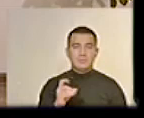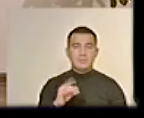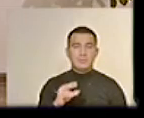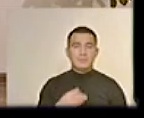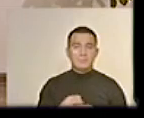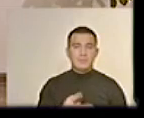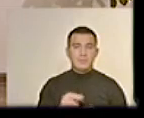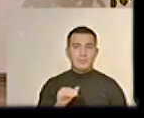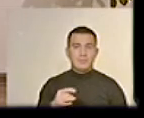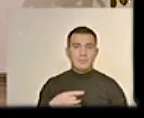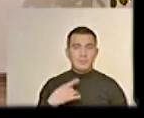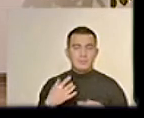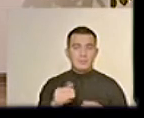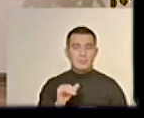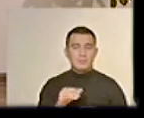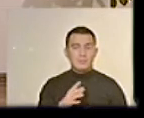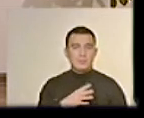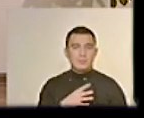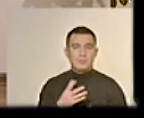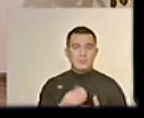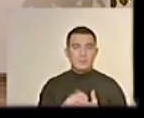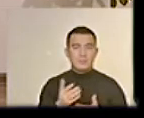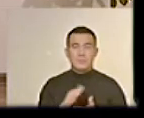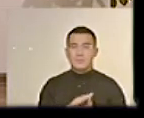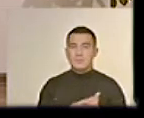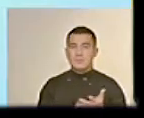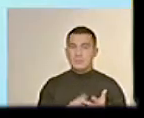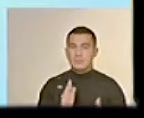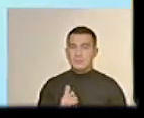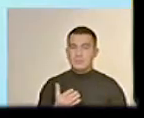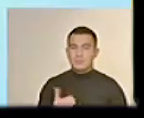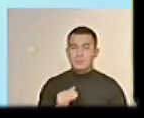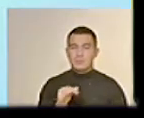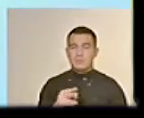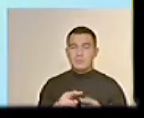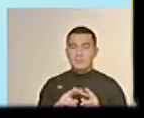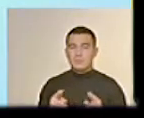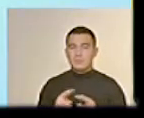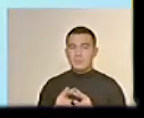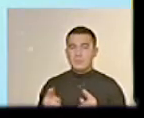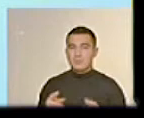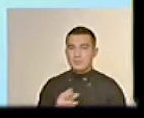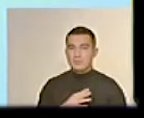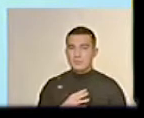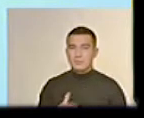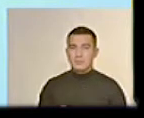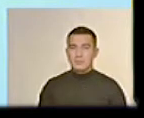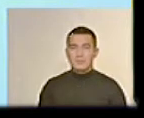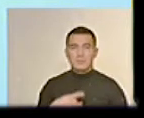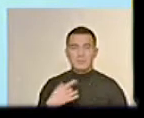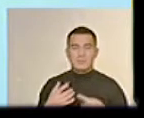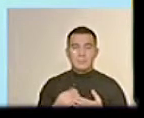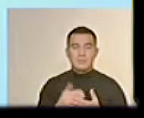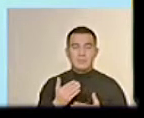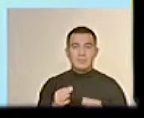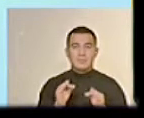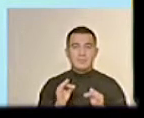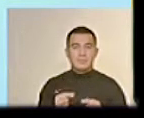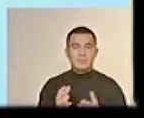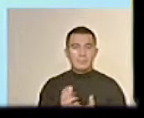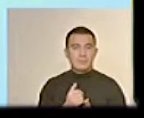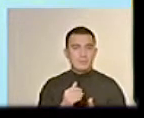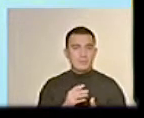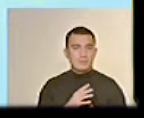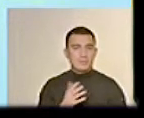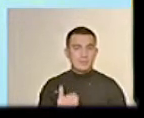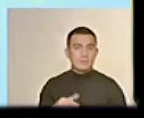ushbu reaksiya ham reaksiyani davom ettirib oldik, ham tenglashtirib oldik. Ya'ni reaksiya to'g'ri yechimni topdi.